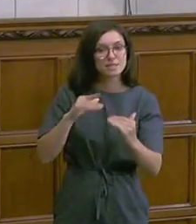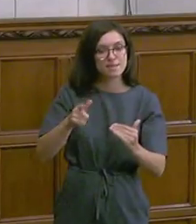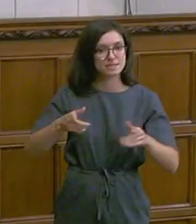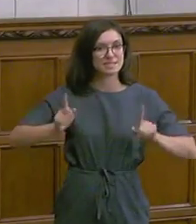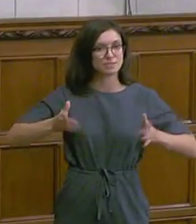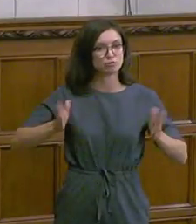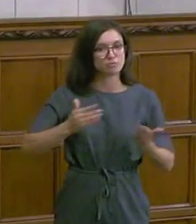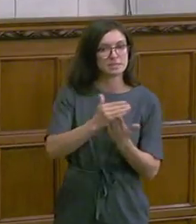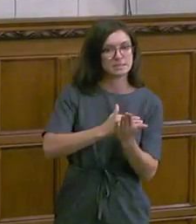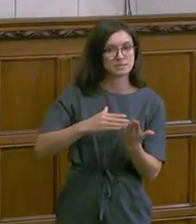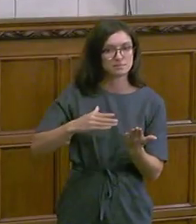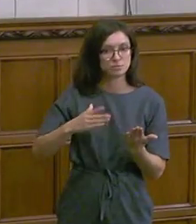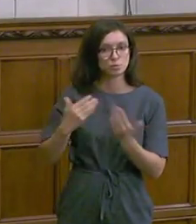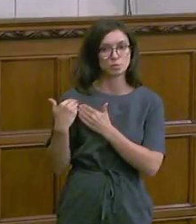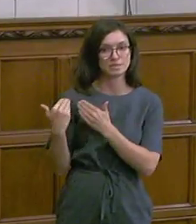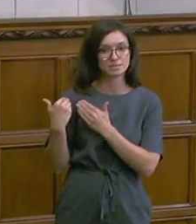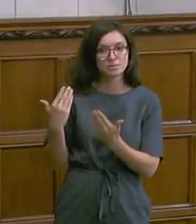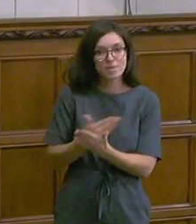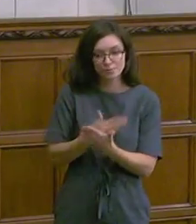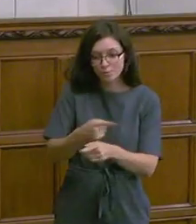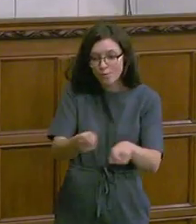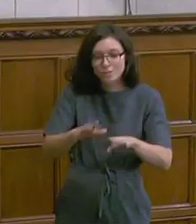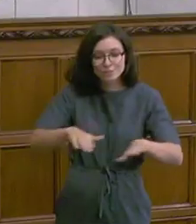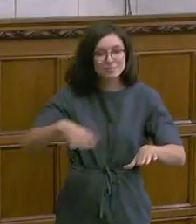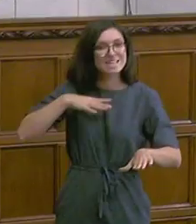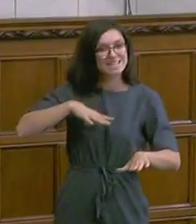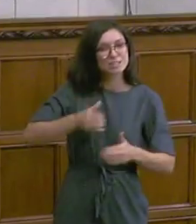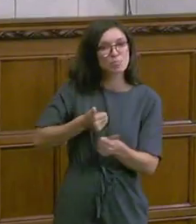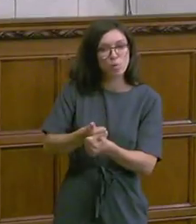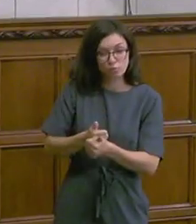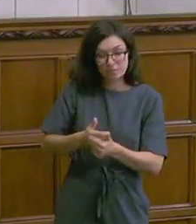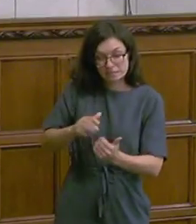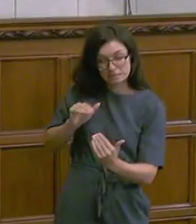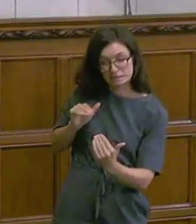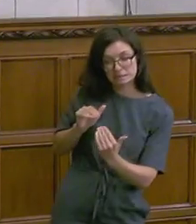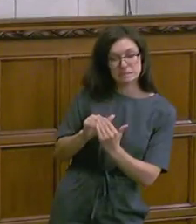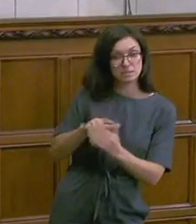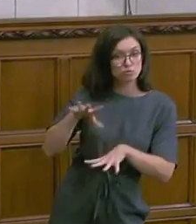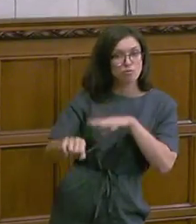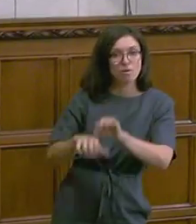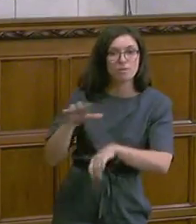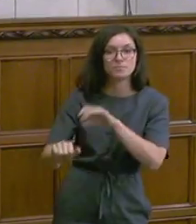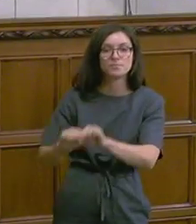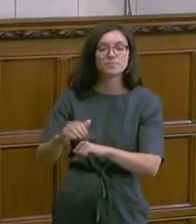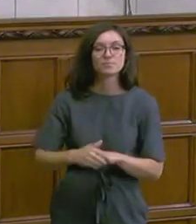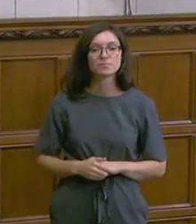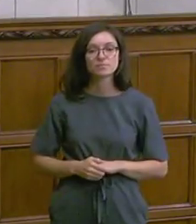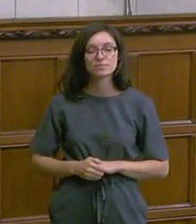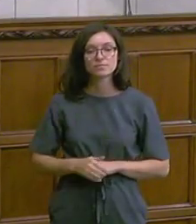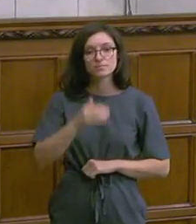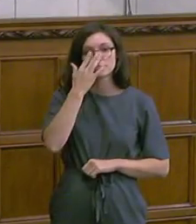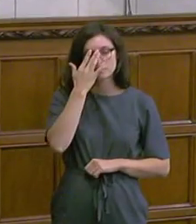towards children in need of support. It is no surprise, as noted by my honourable friend in his